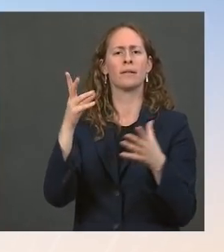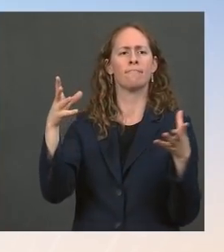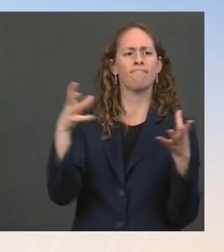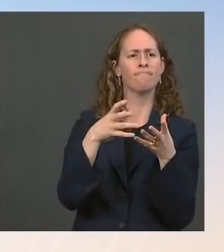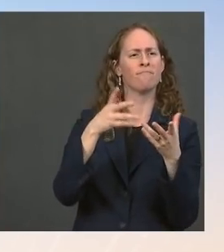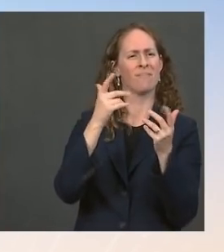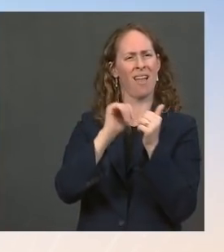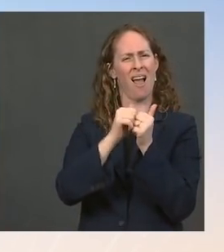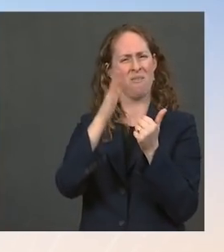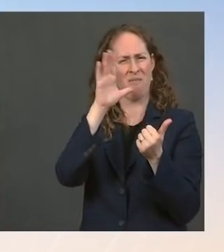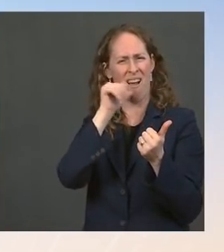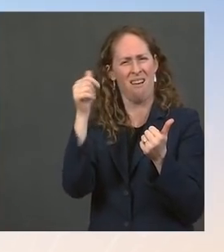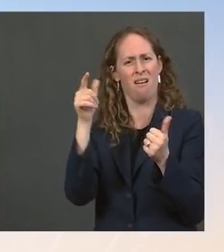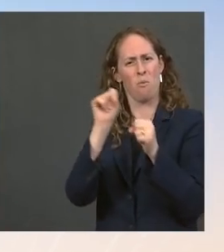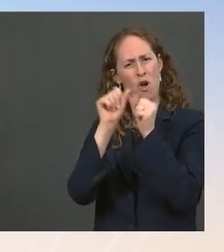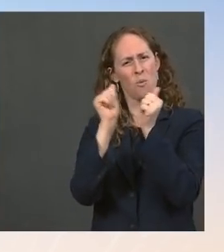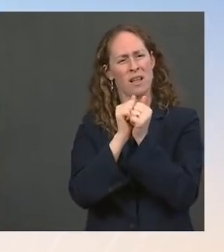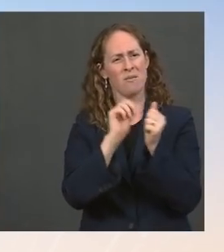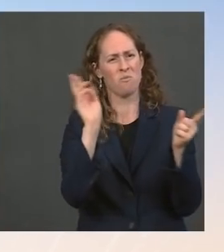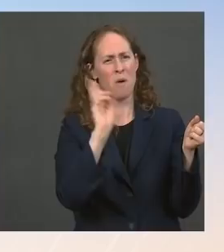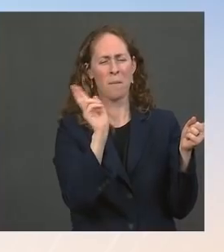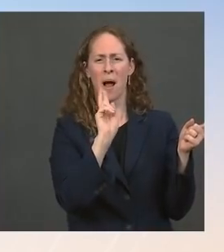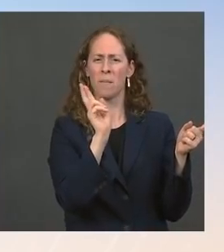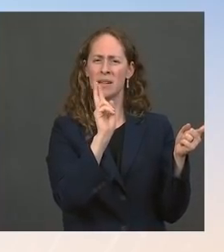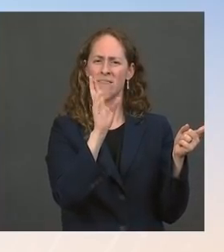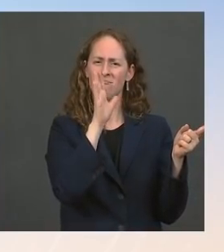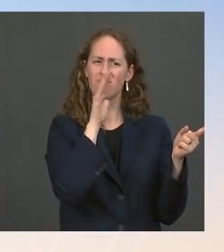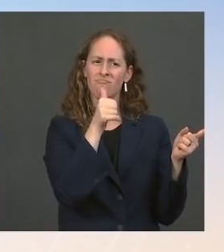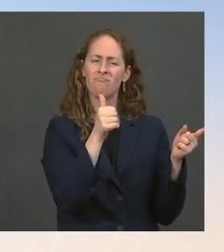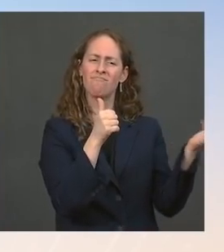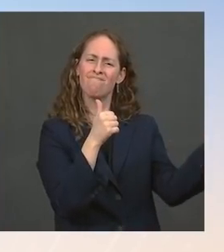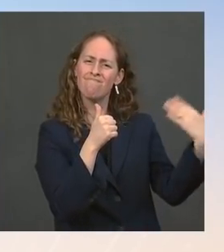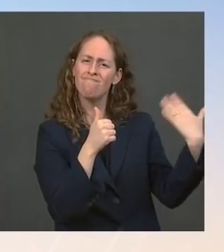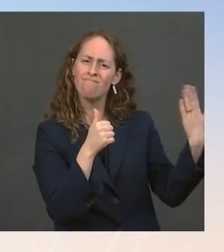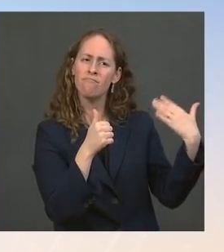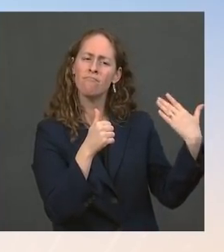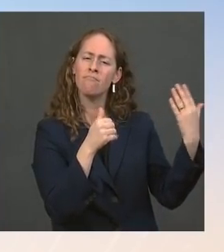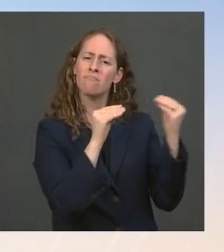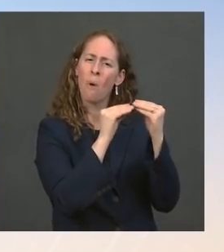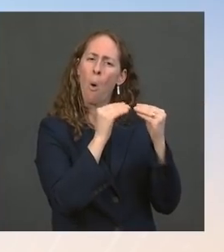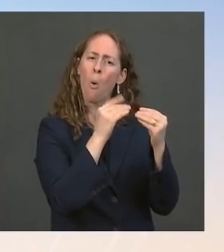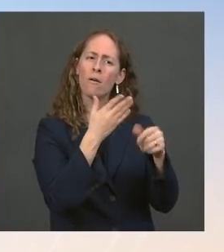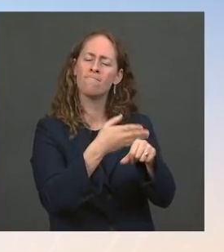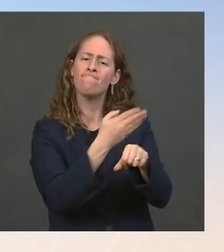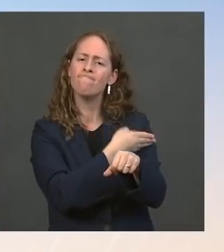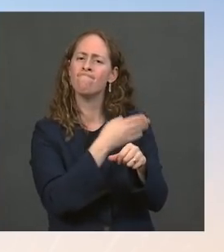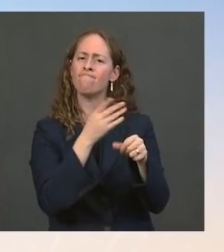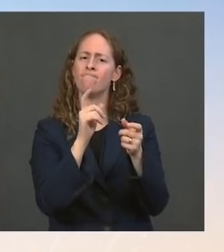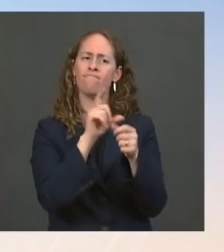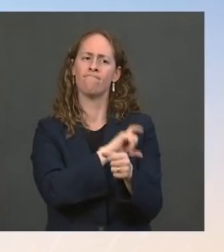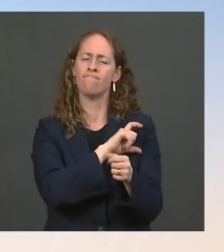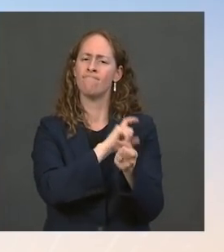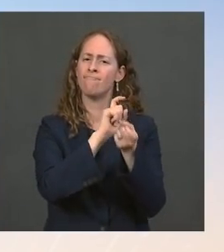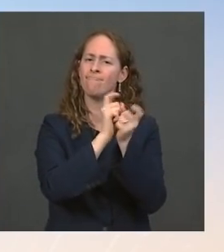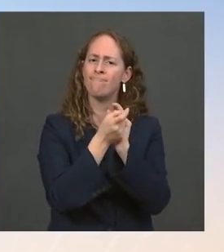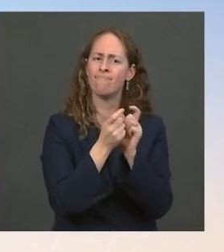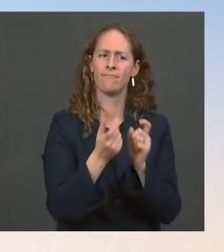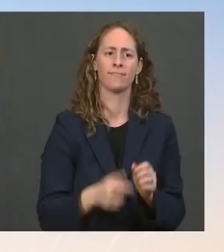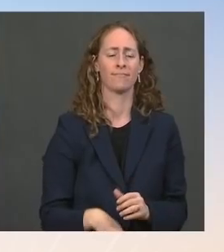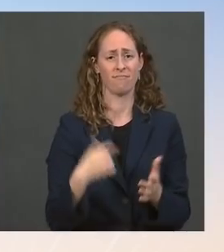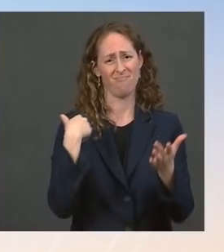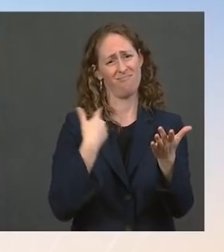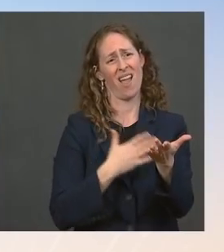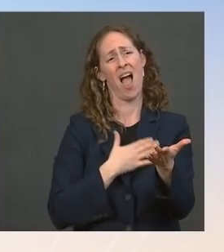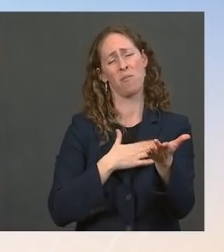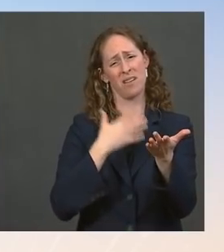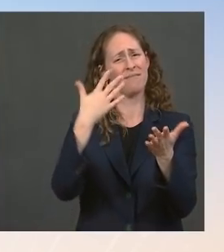well, who did ask for more concessions when it came to these negotiations? Well, I spoke to this quite a bit yesterday, but I'm happy to speak to